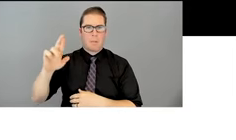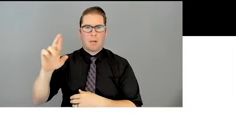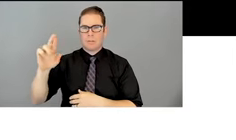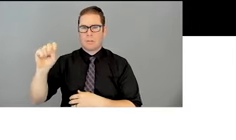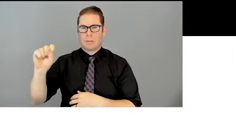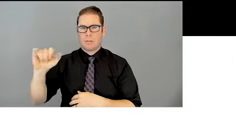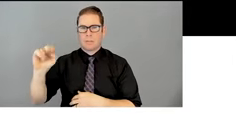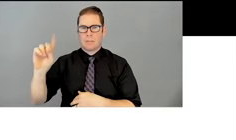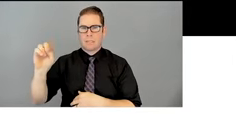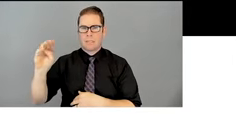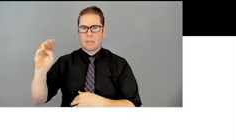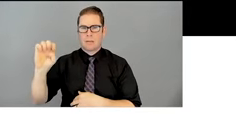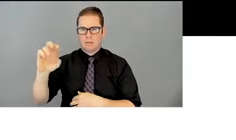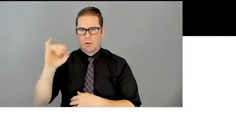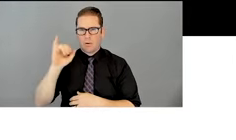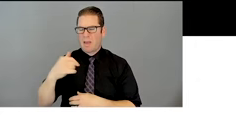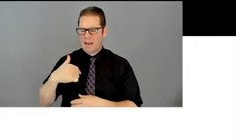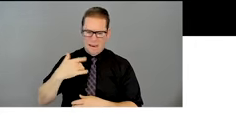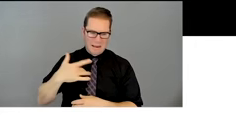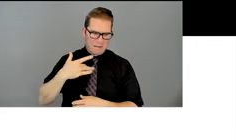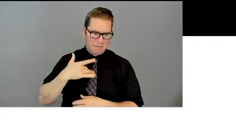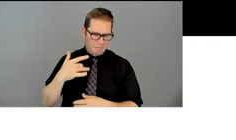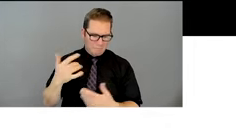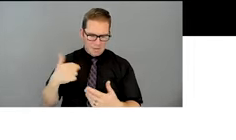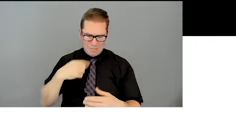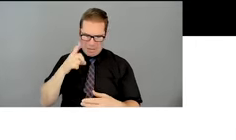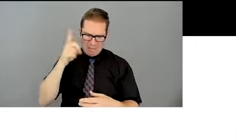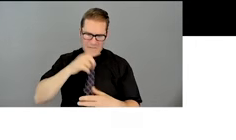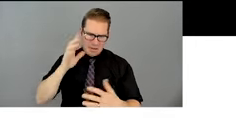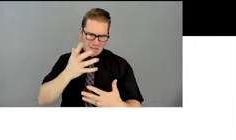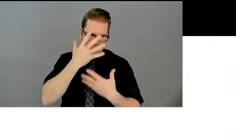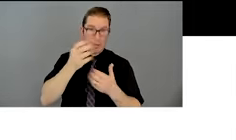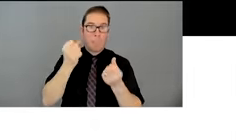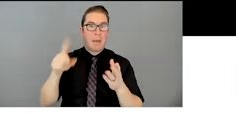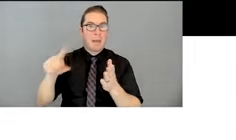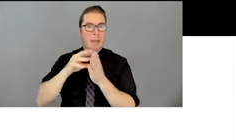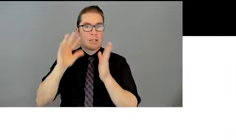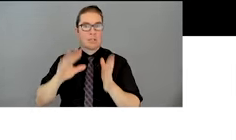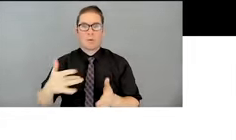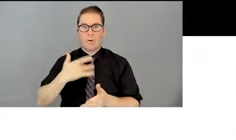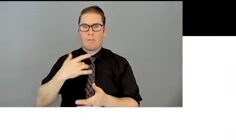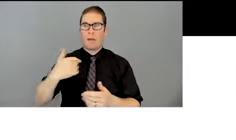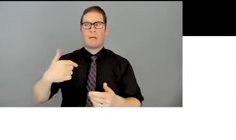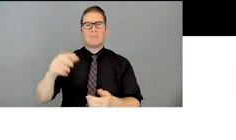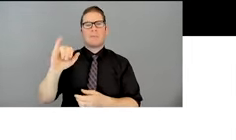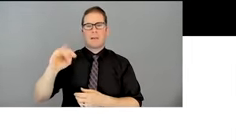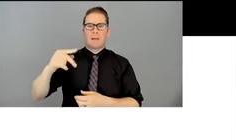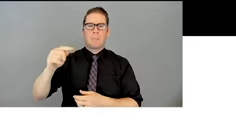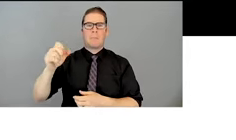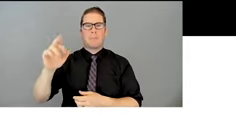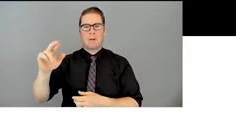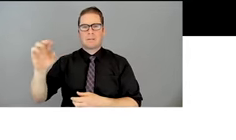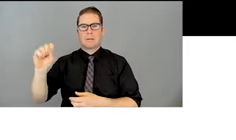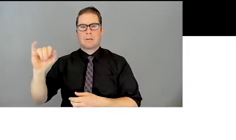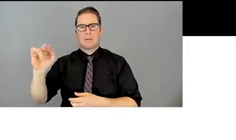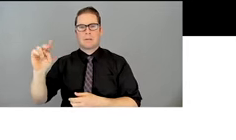that video because they identify with imposter syndrome. Constant feedback on assignments, as well